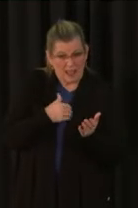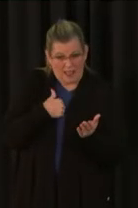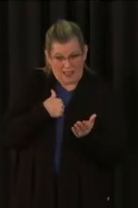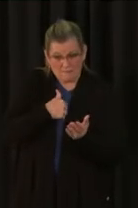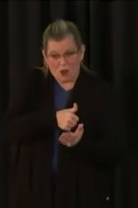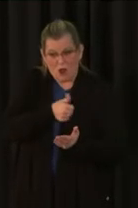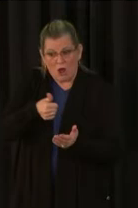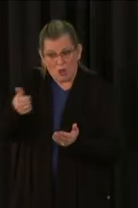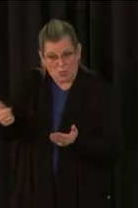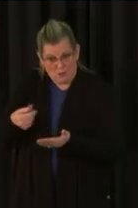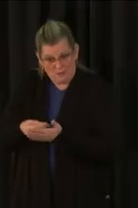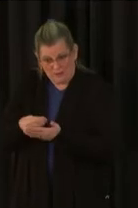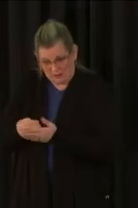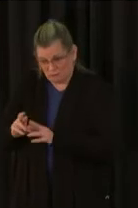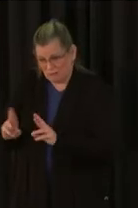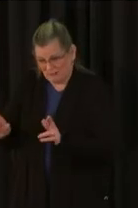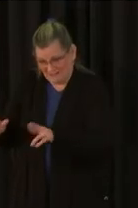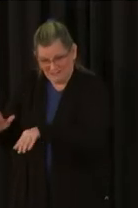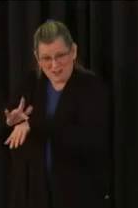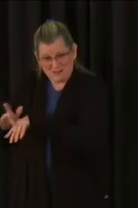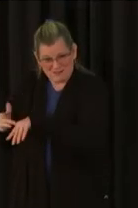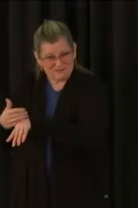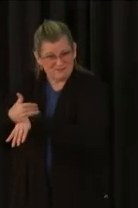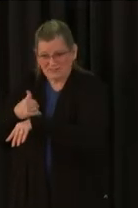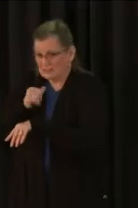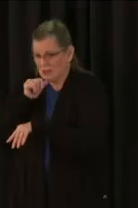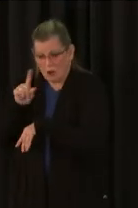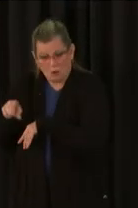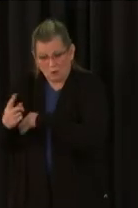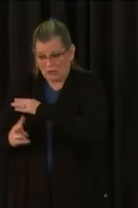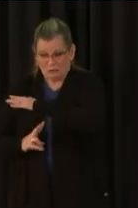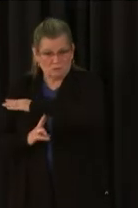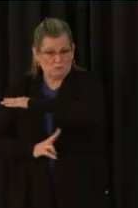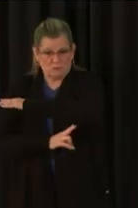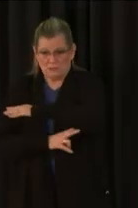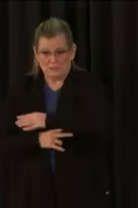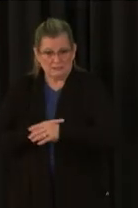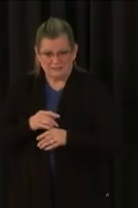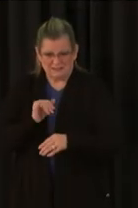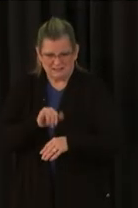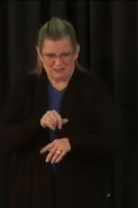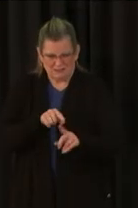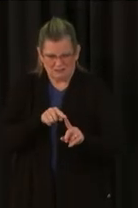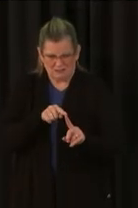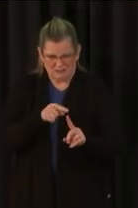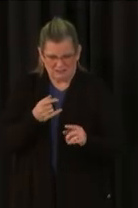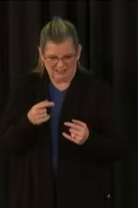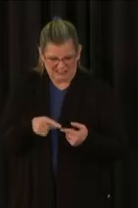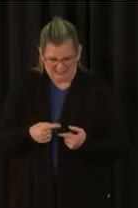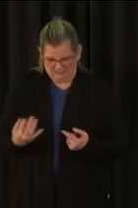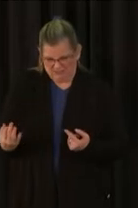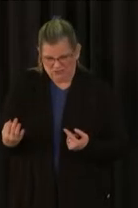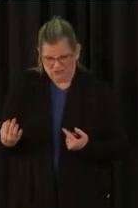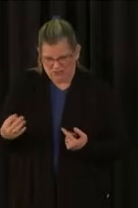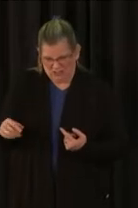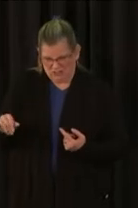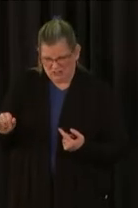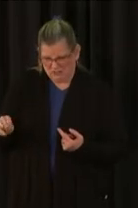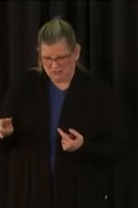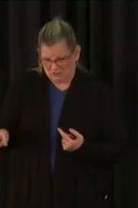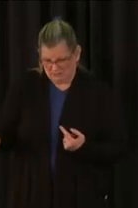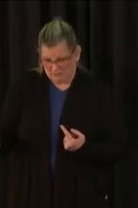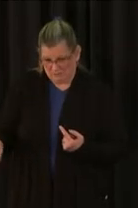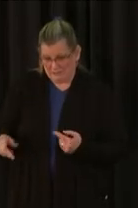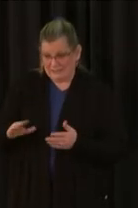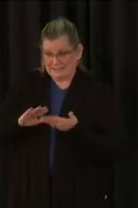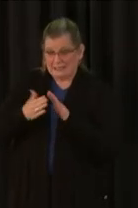still open. So Retail Bridge Fund, still open until January 15th. We'd love to receive your application. And then the Citywide Robust